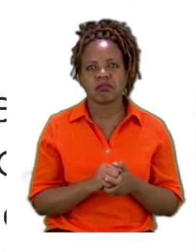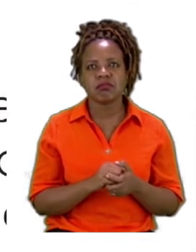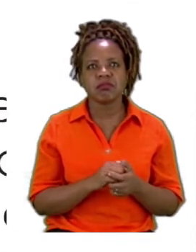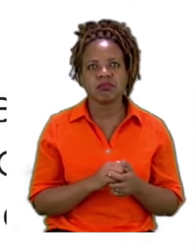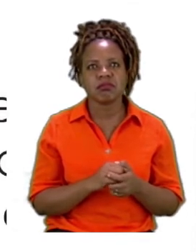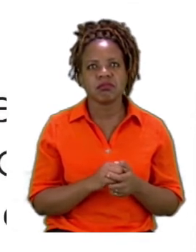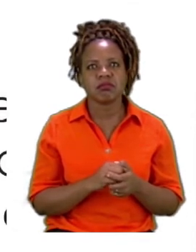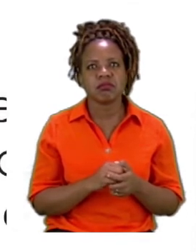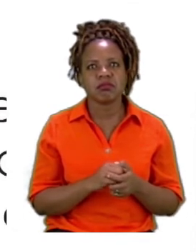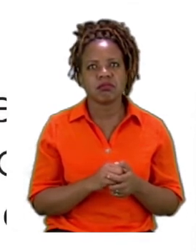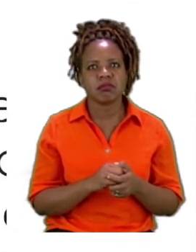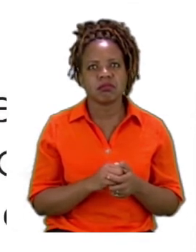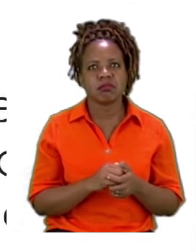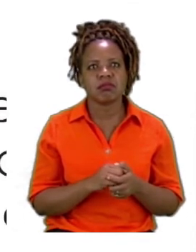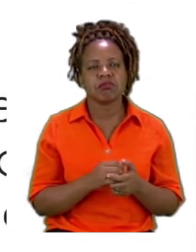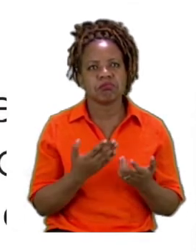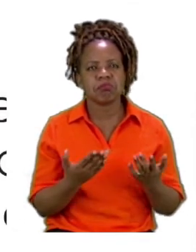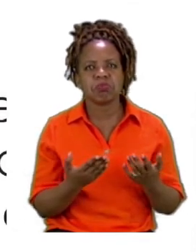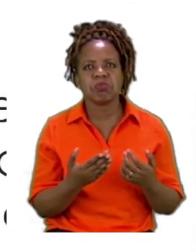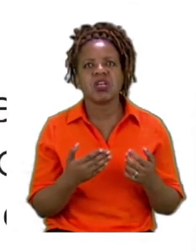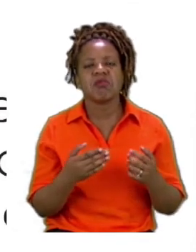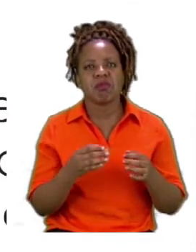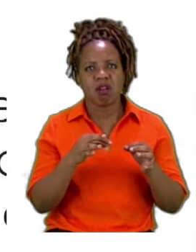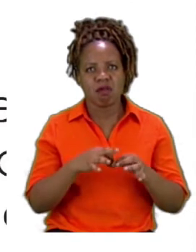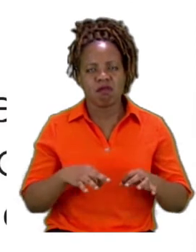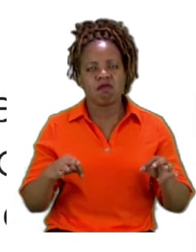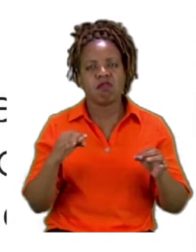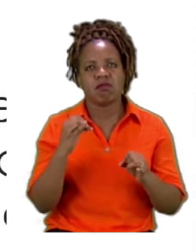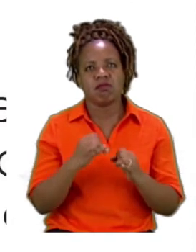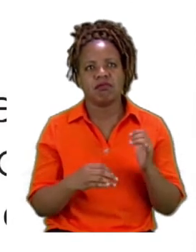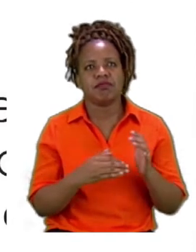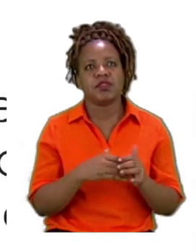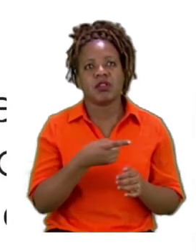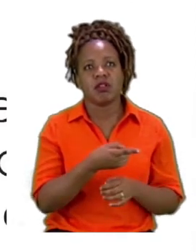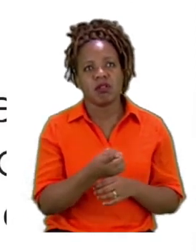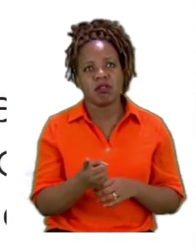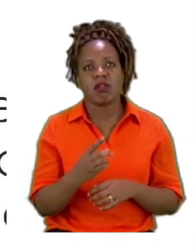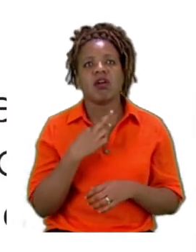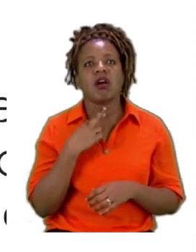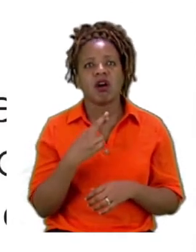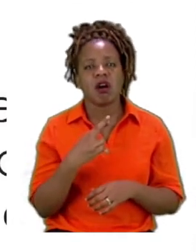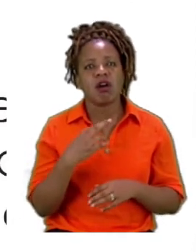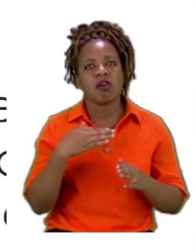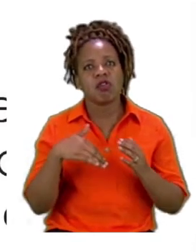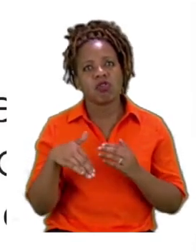earlier at the word farm. They are going to the